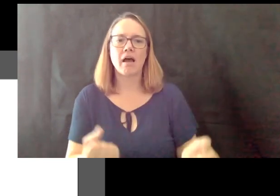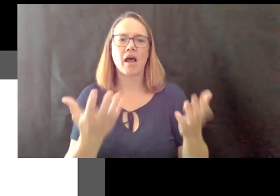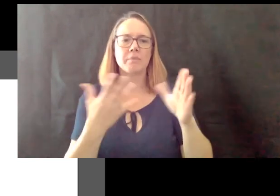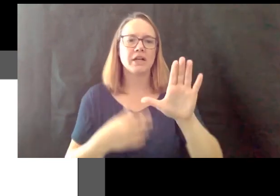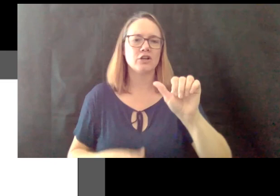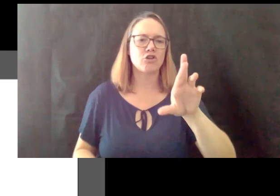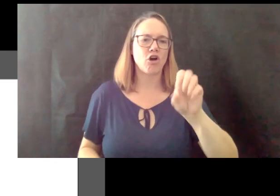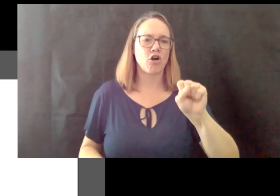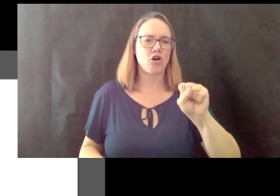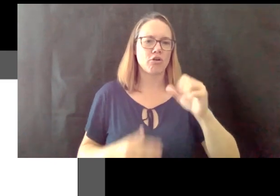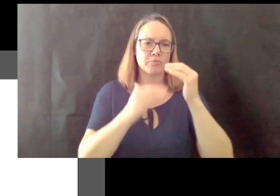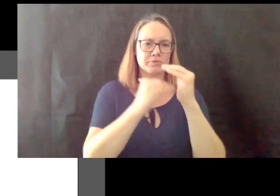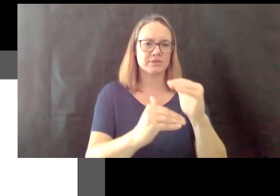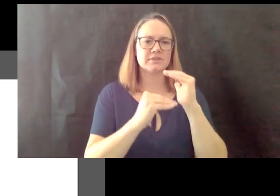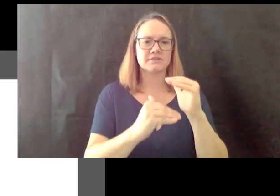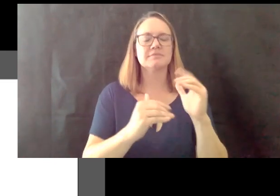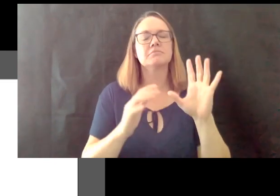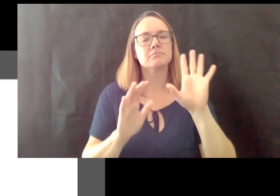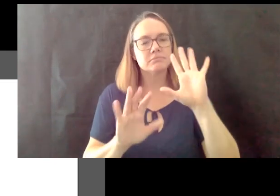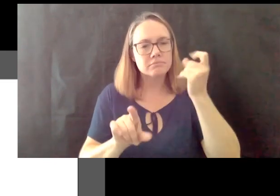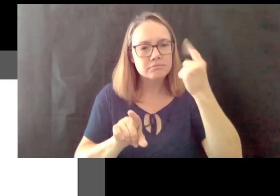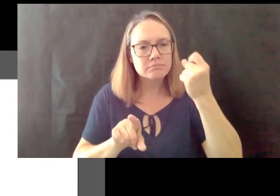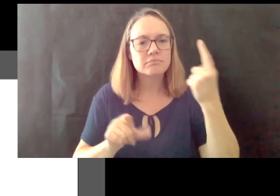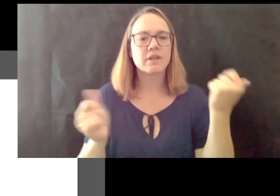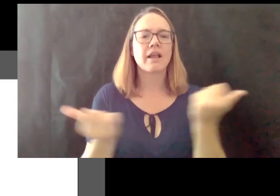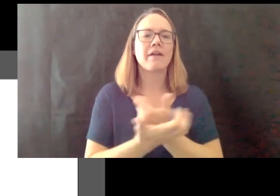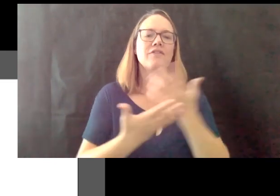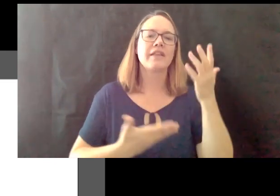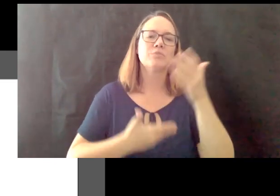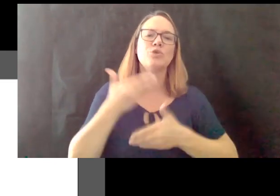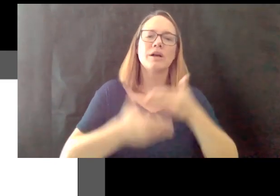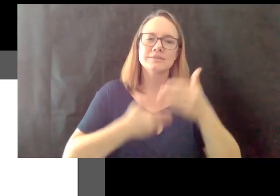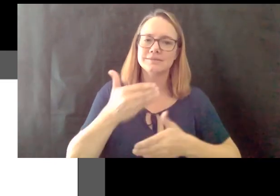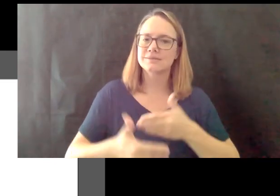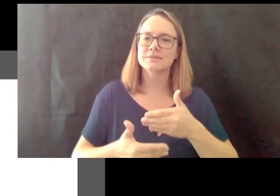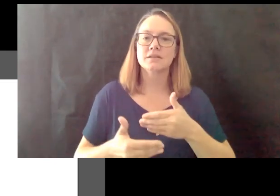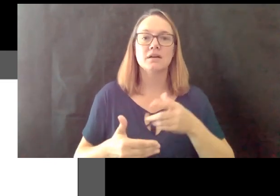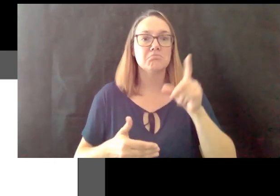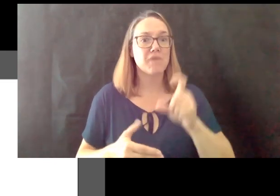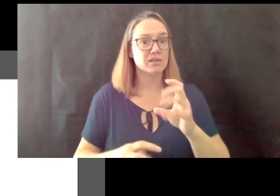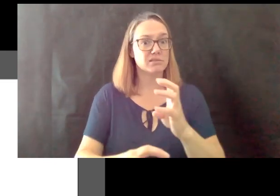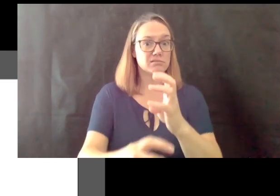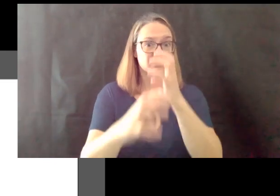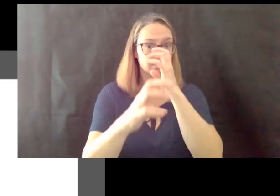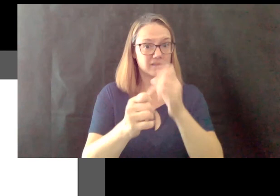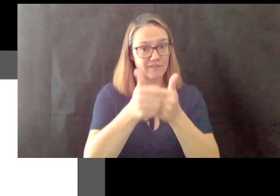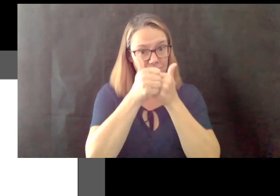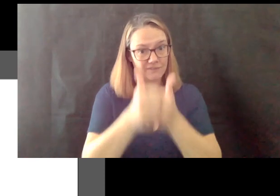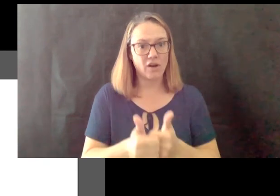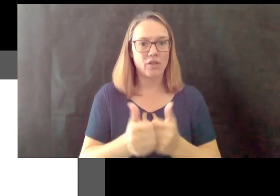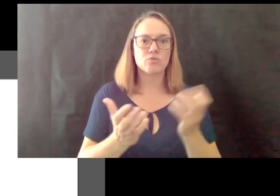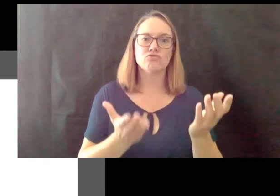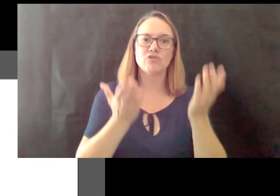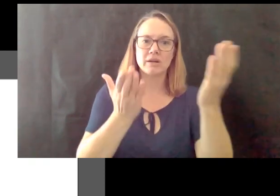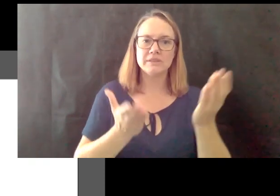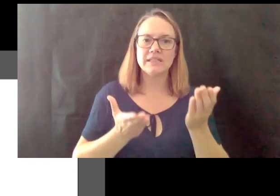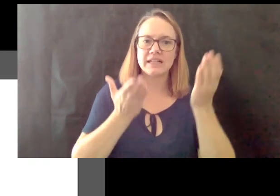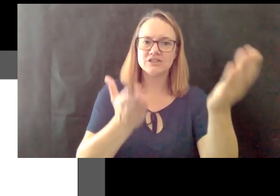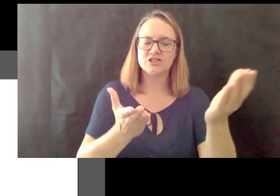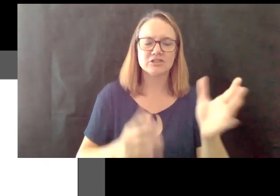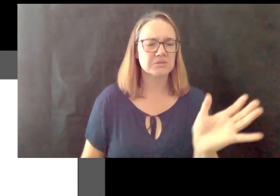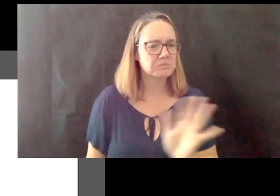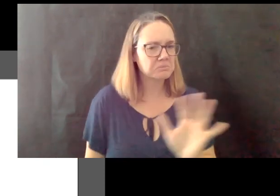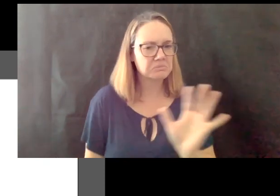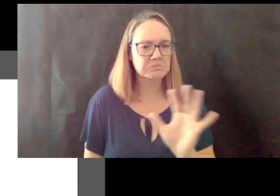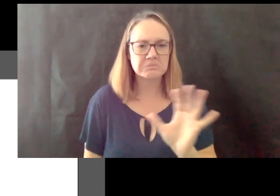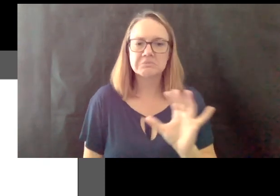talking about for carbohydrates. Obviously, everything is a process, and not all these recommendations have to be stringent lines, like Ryan was